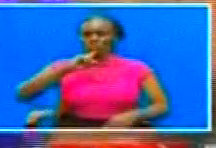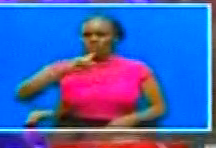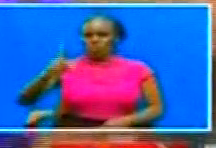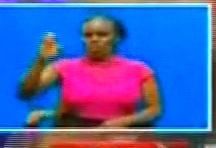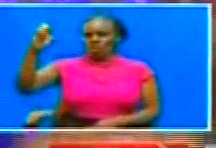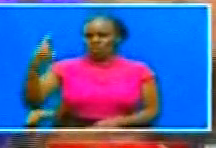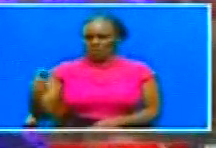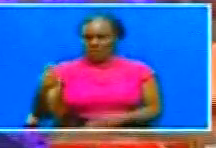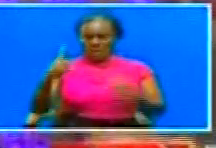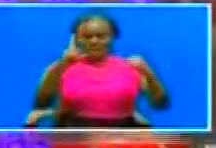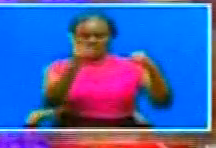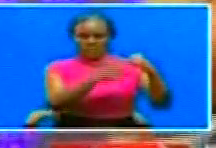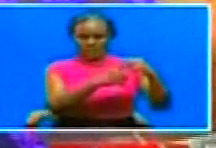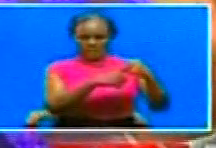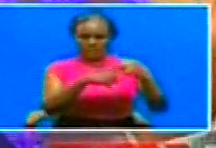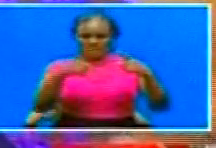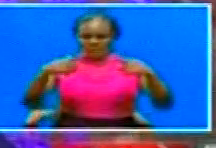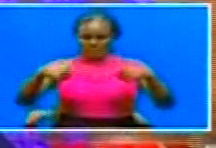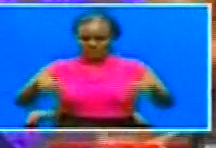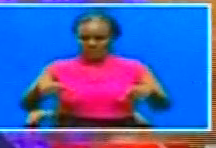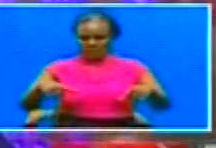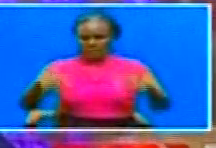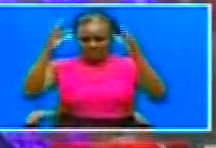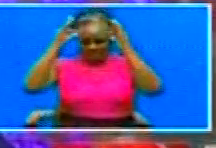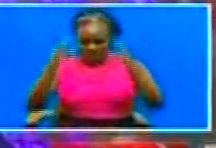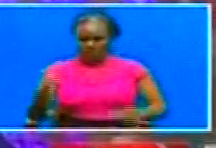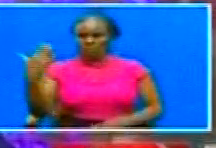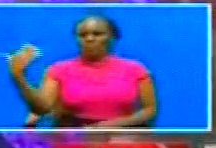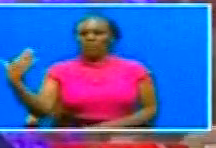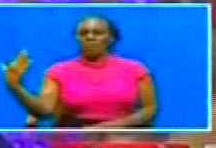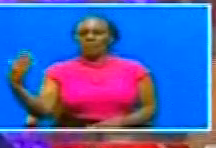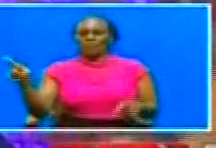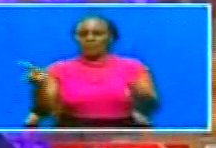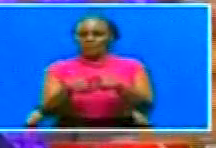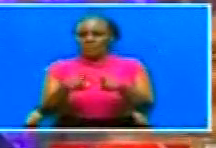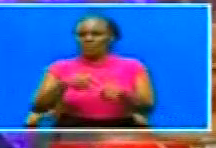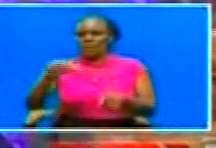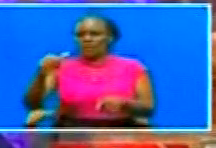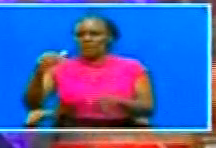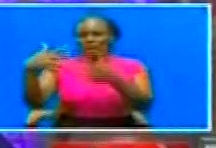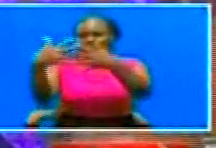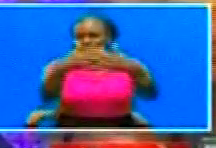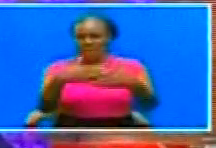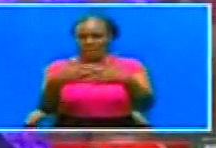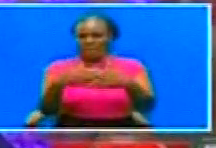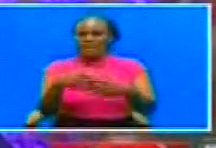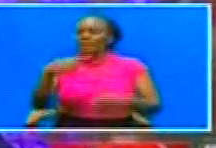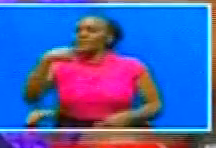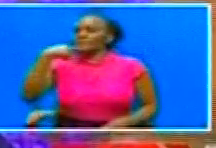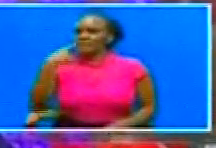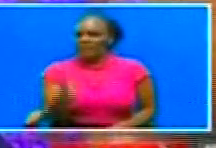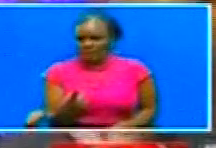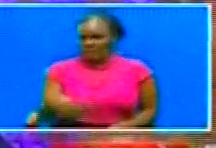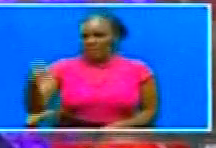executive order number 6. Let it be the defining document, like the Monroe Doctrine in the United States. Let it be said